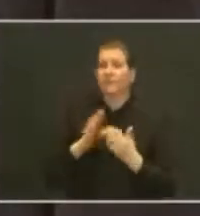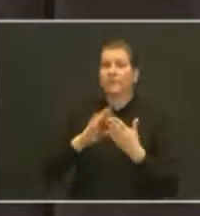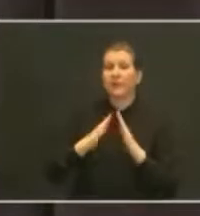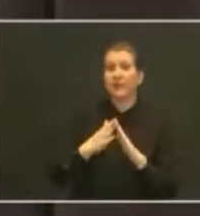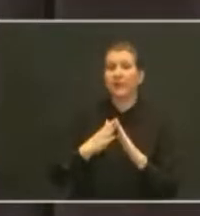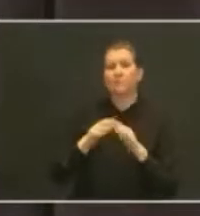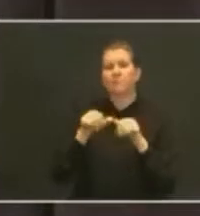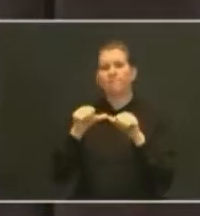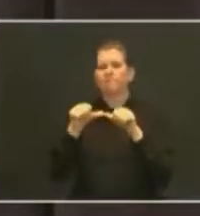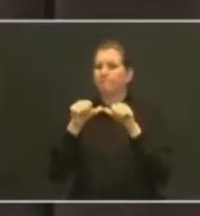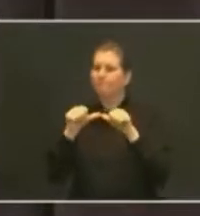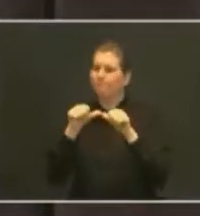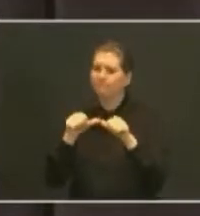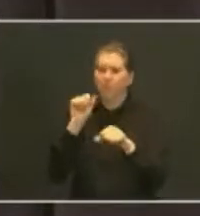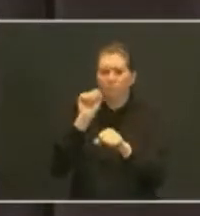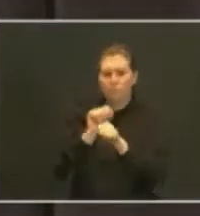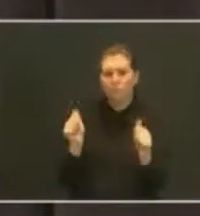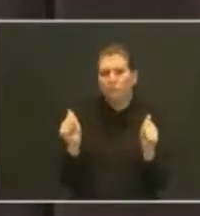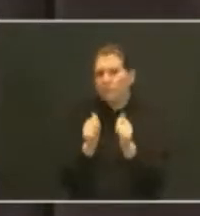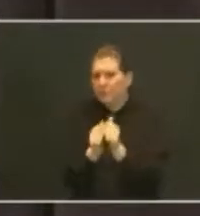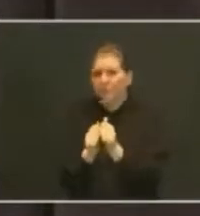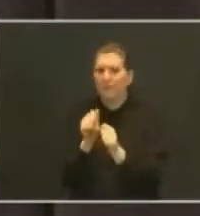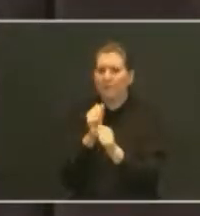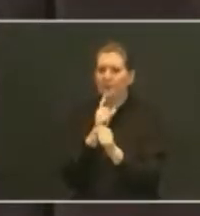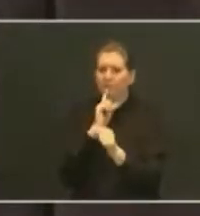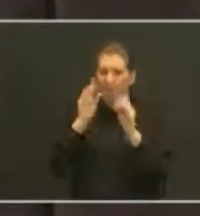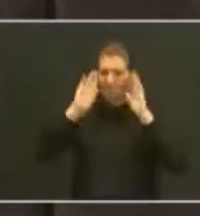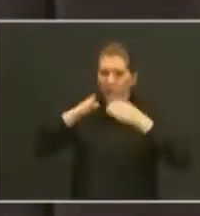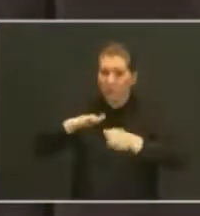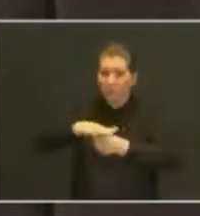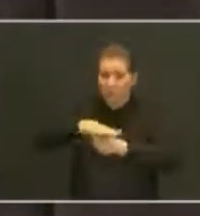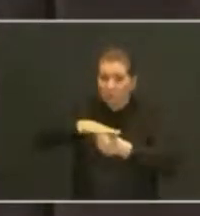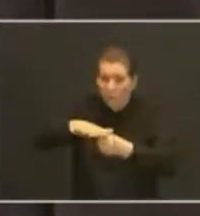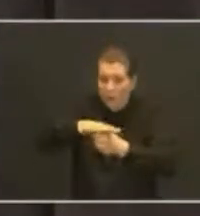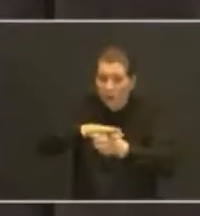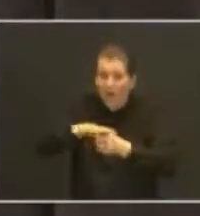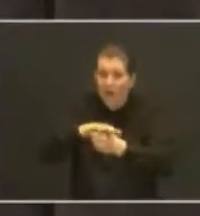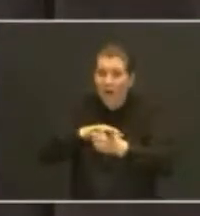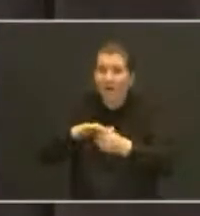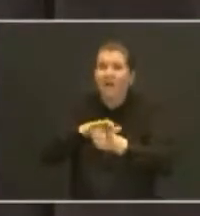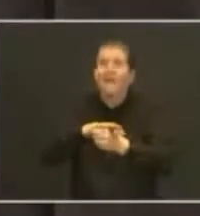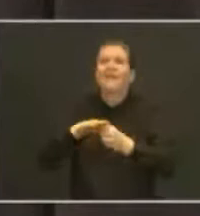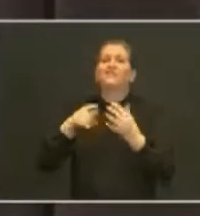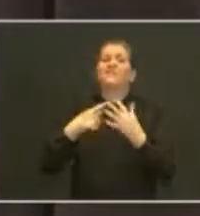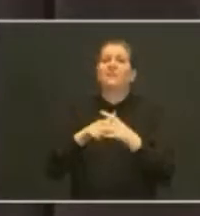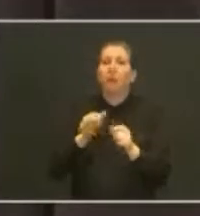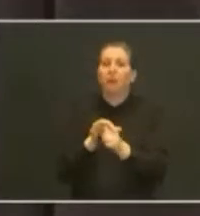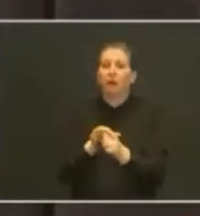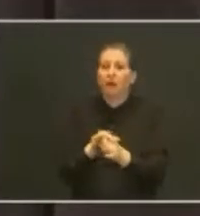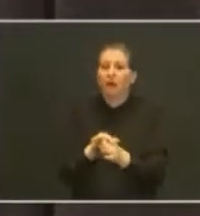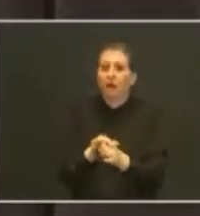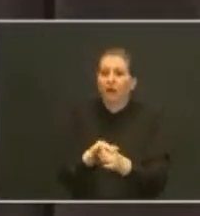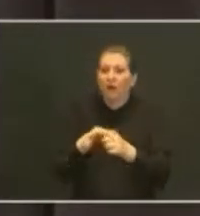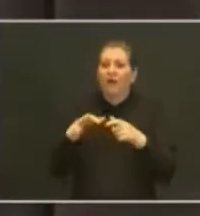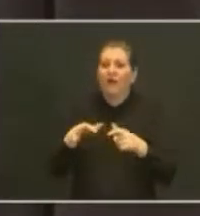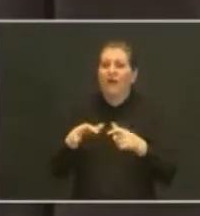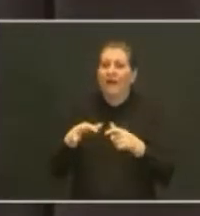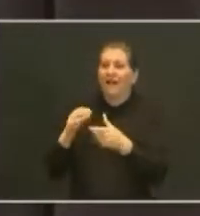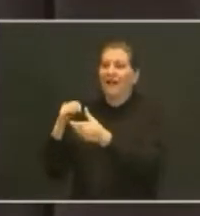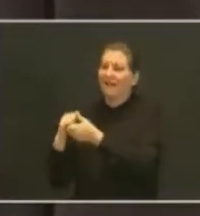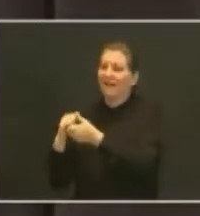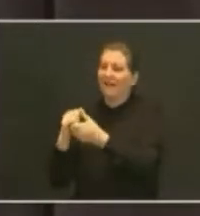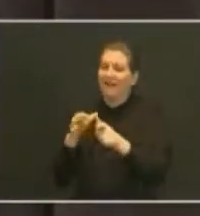that local focus while also beginning to collaborate on our planning for regional